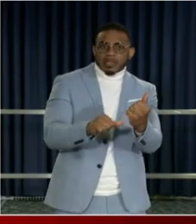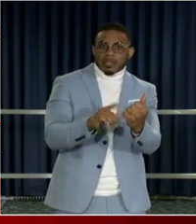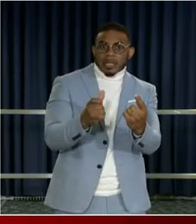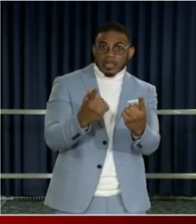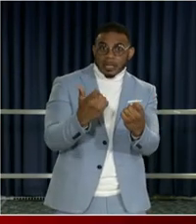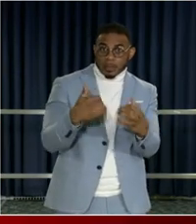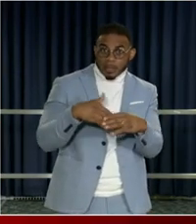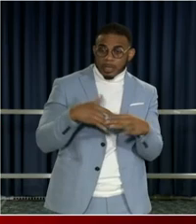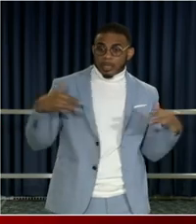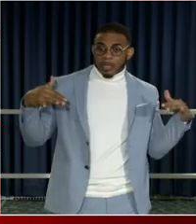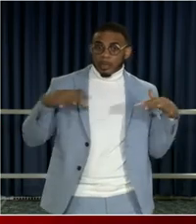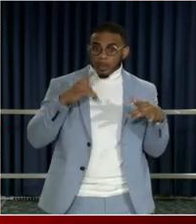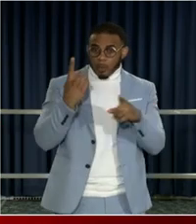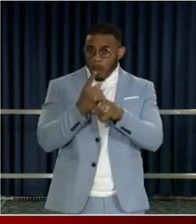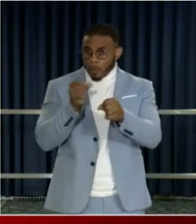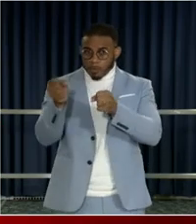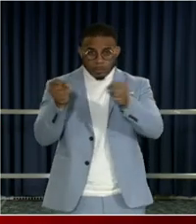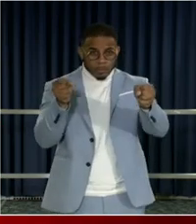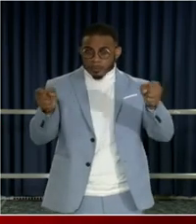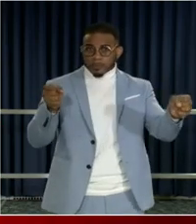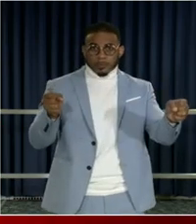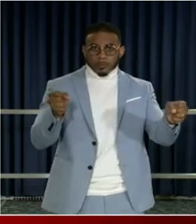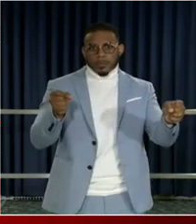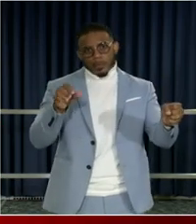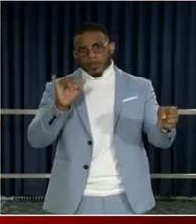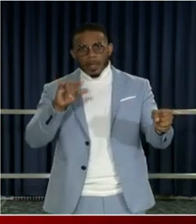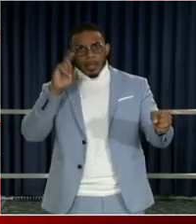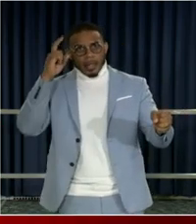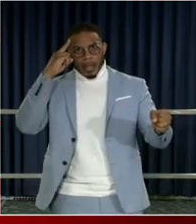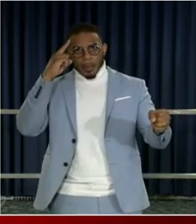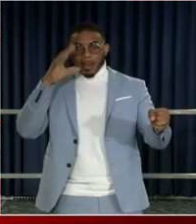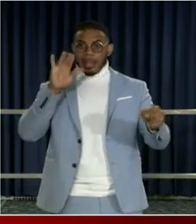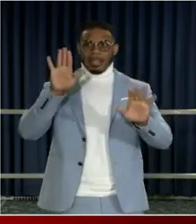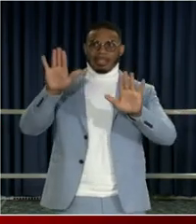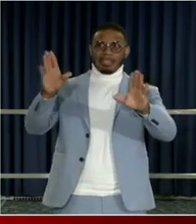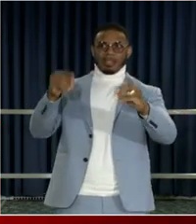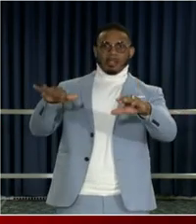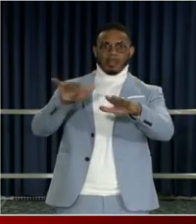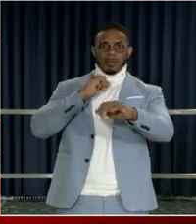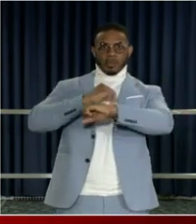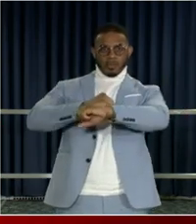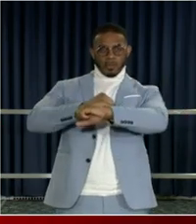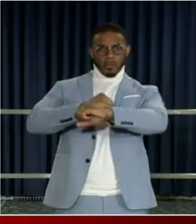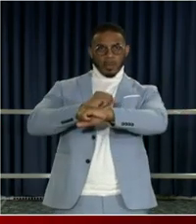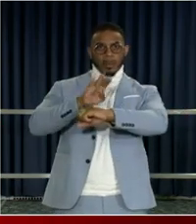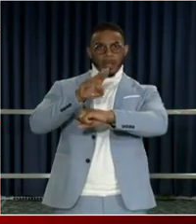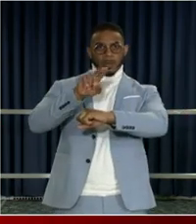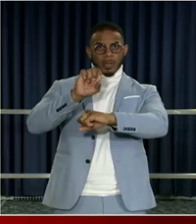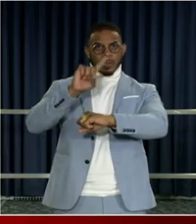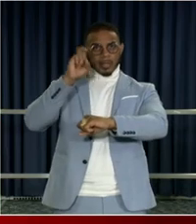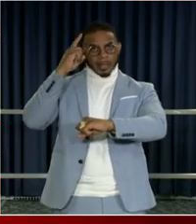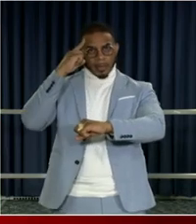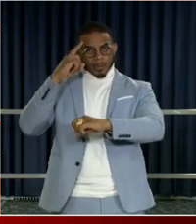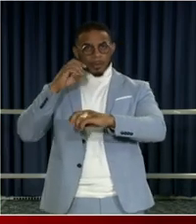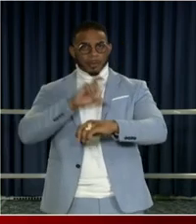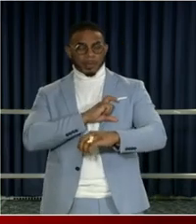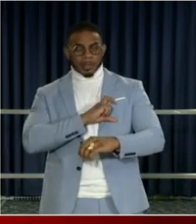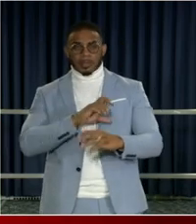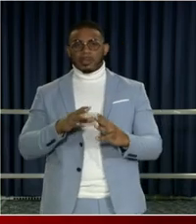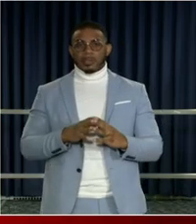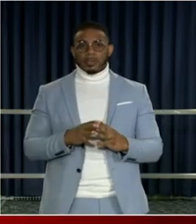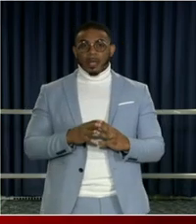that's coming in is being properly deployed so that the Capitol and its grounds can be secured by the United States Capitol